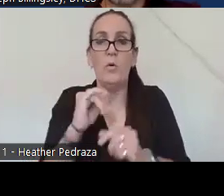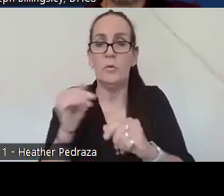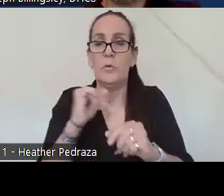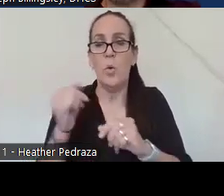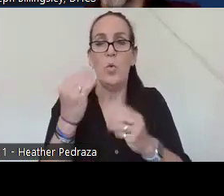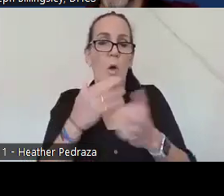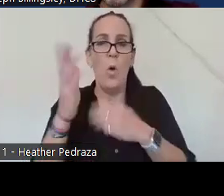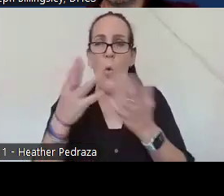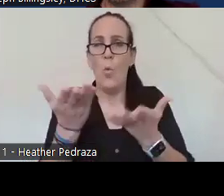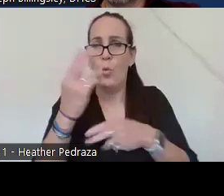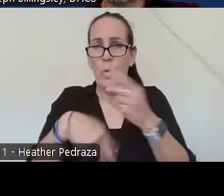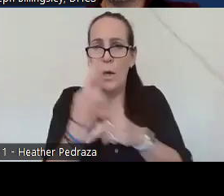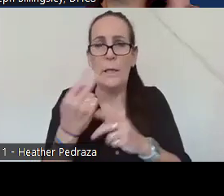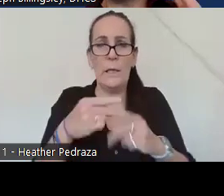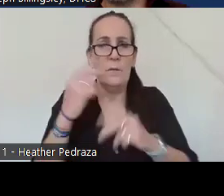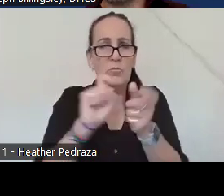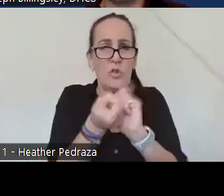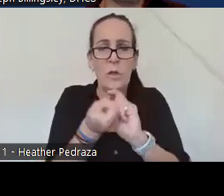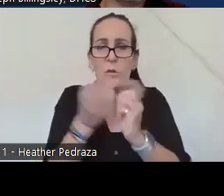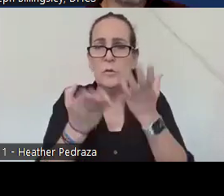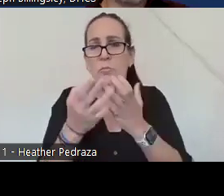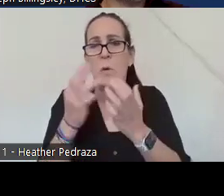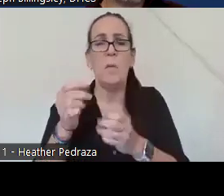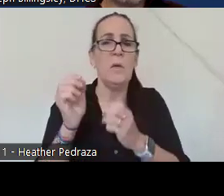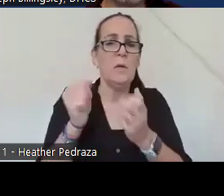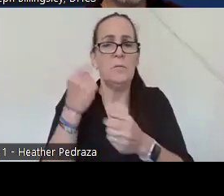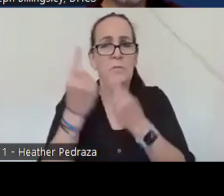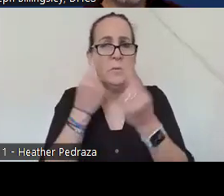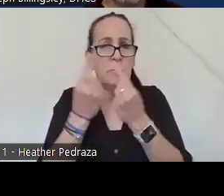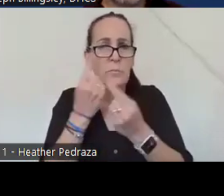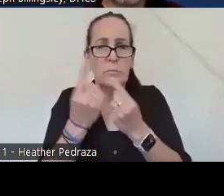use and provider availability under the de novo waivers.